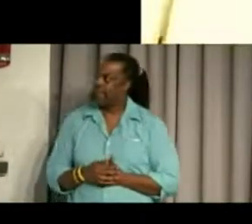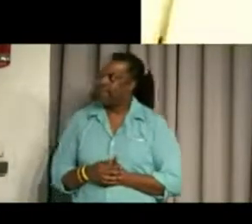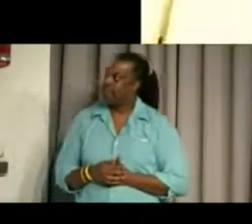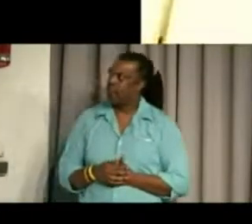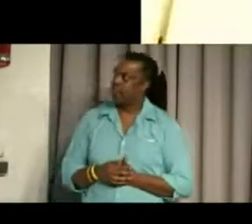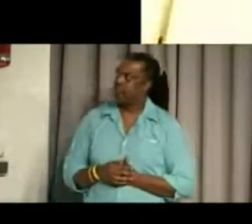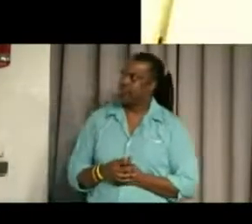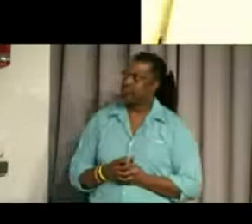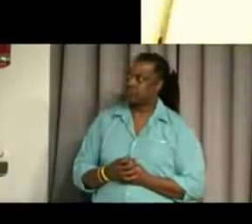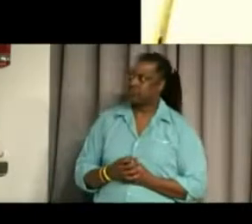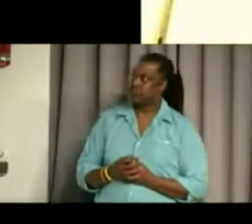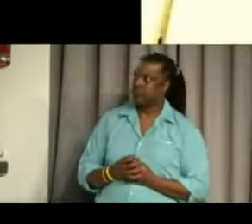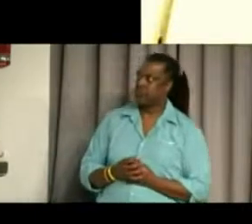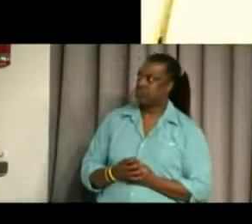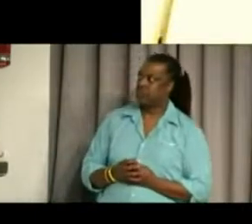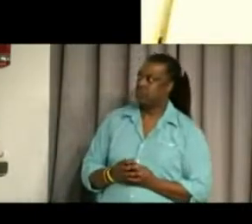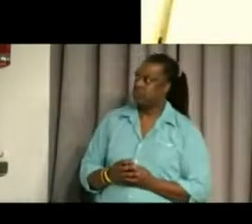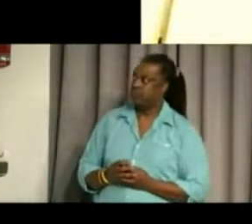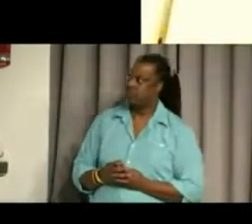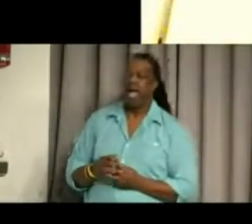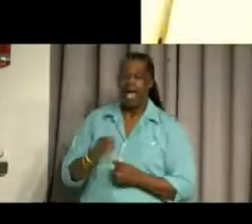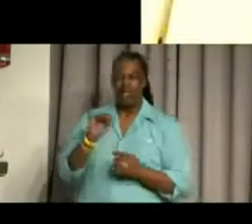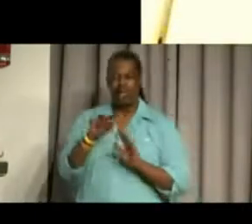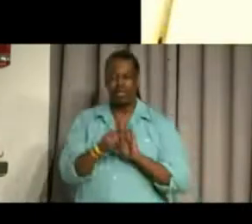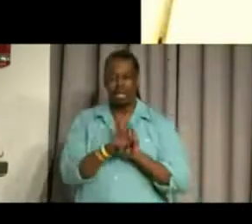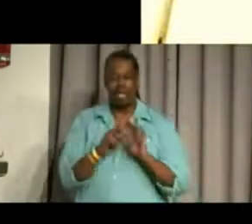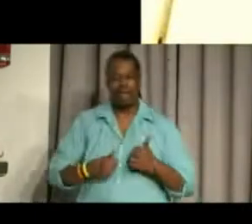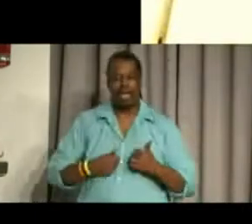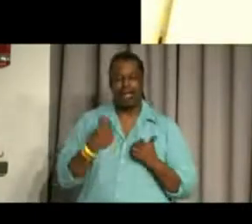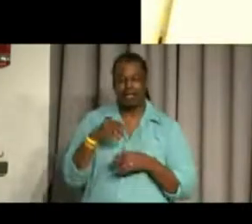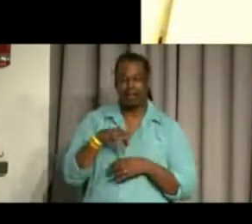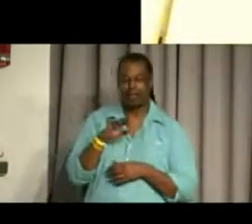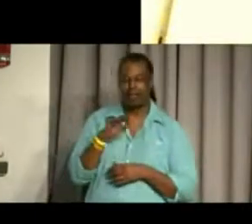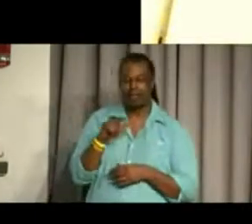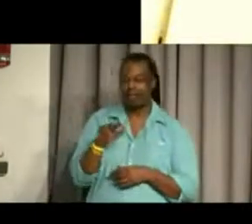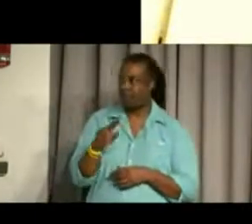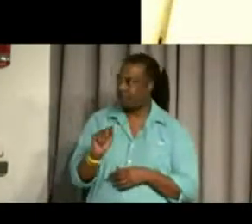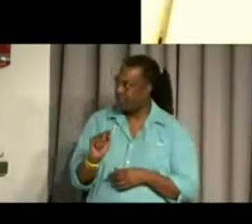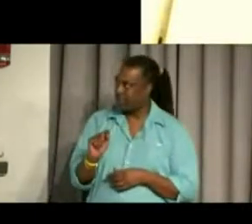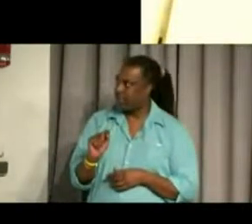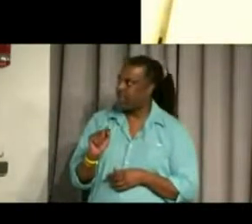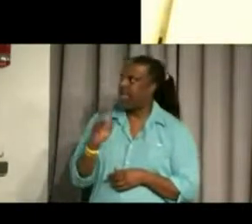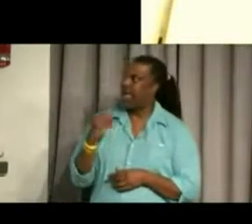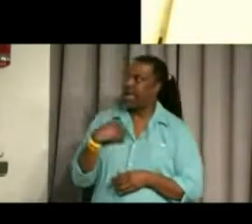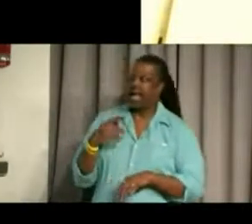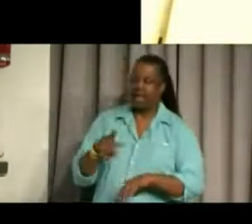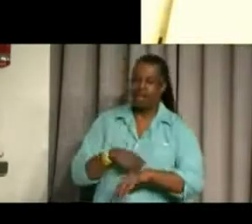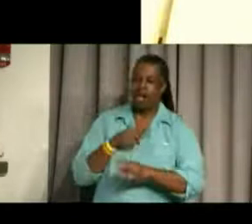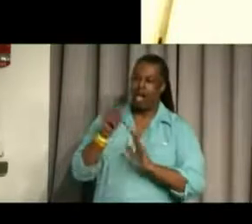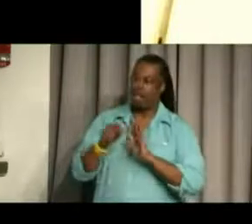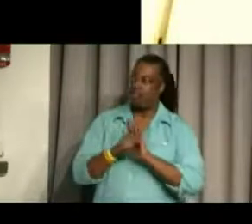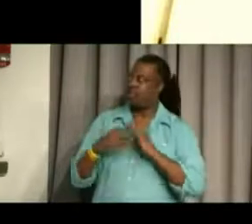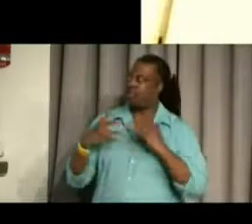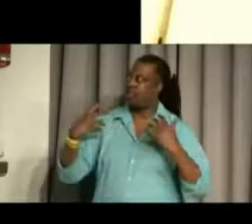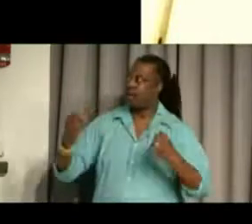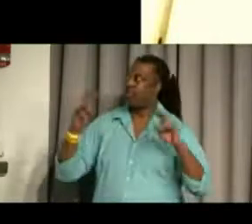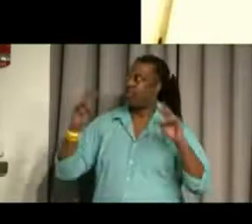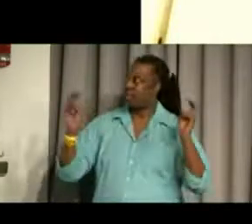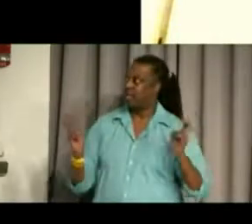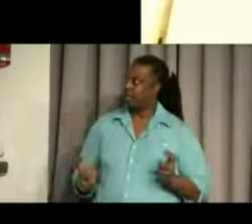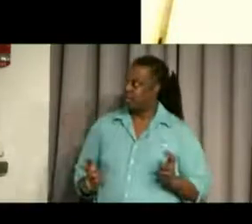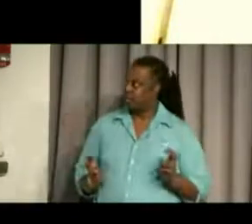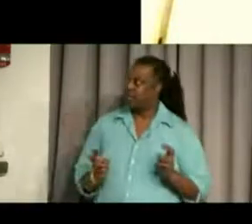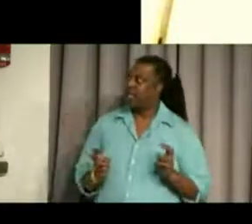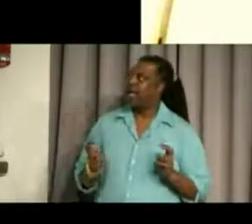Well, I mean, I lived in Flint at the time, and I have like long-term health consequences as